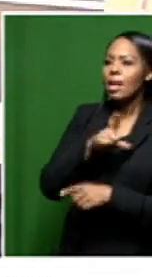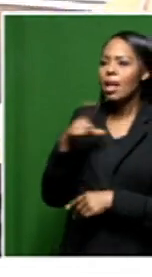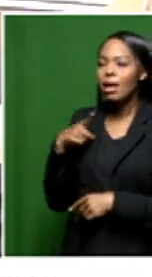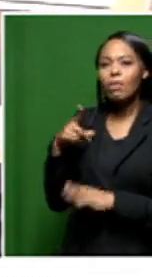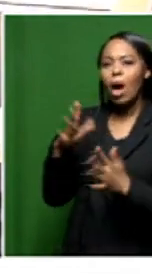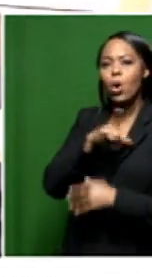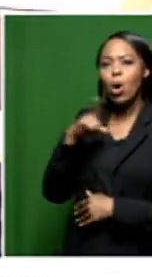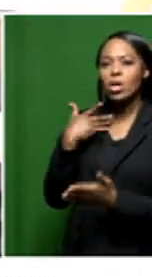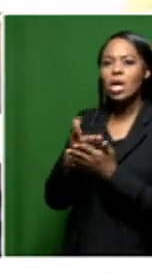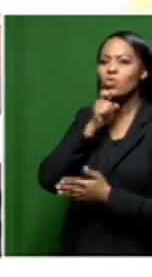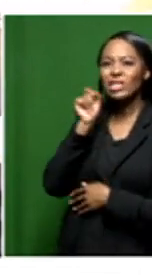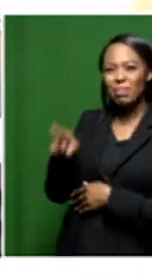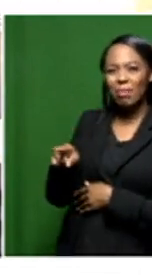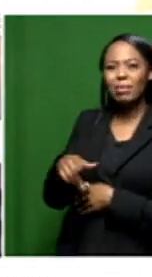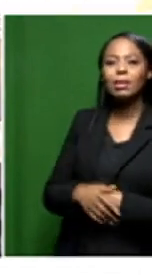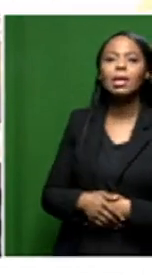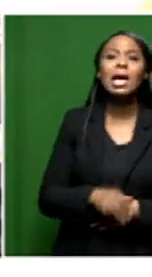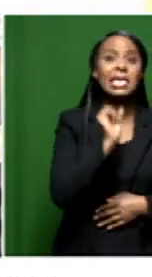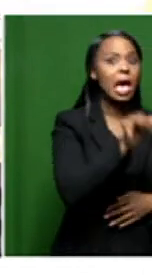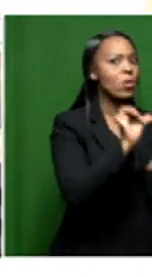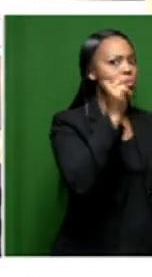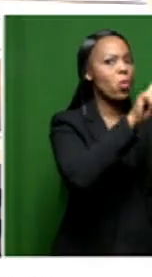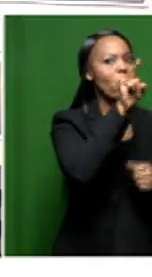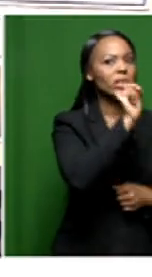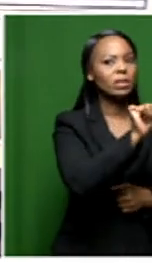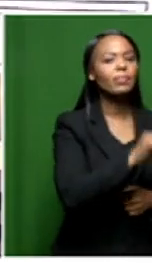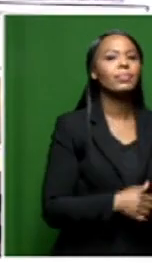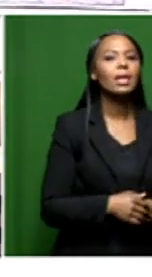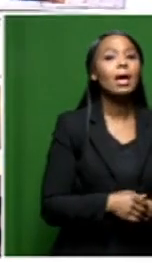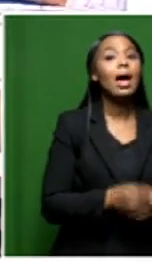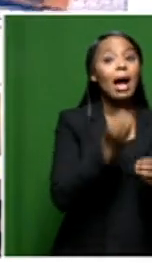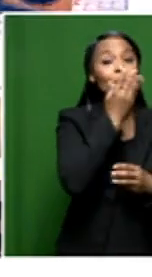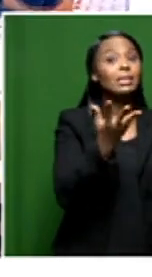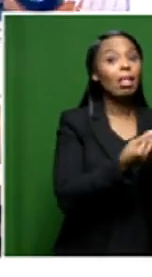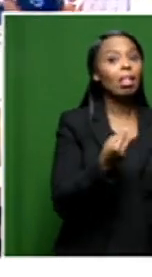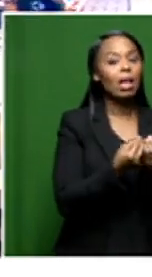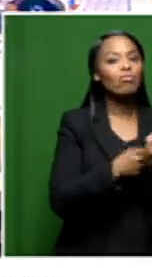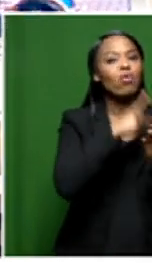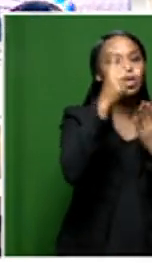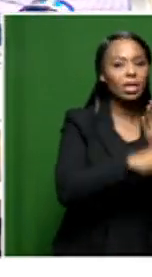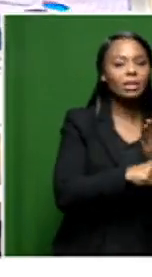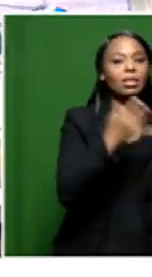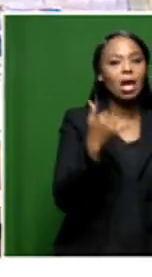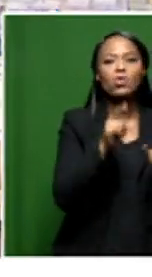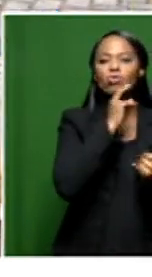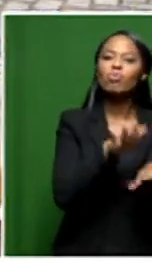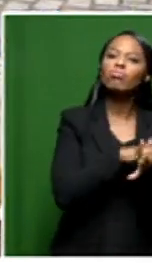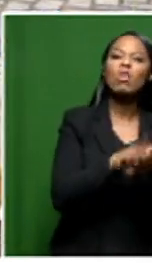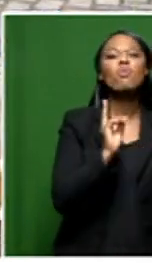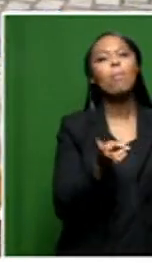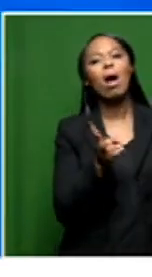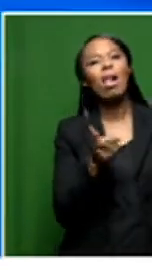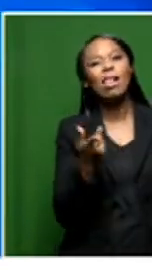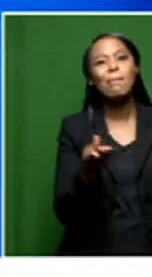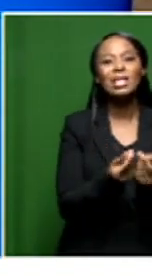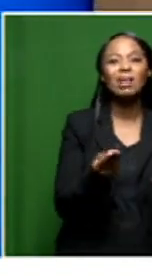device. That's a brilliant question. And the amazing thing about this project is actually I've been using very basic materials such as wood,